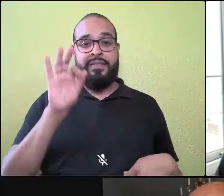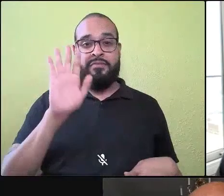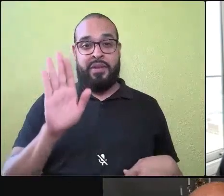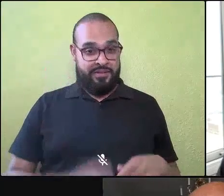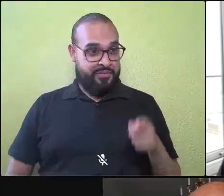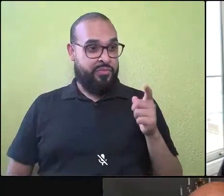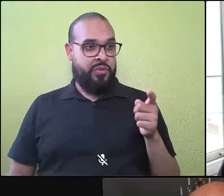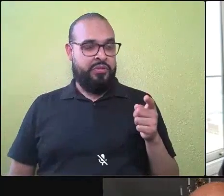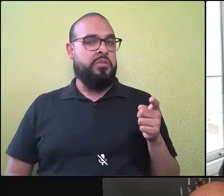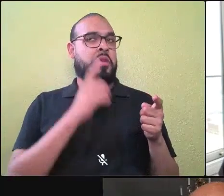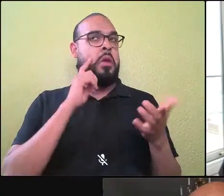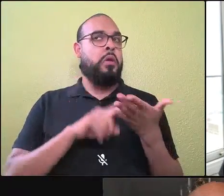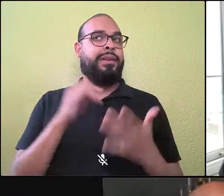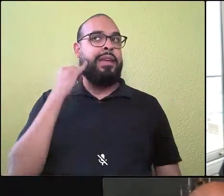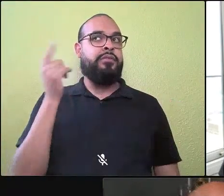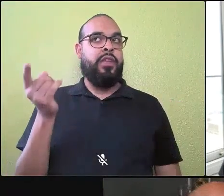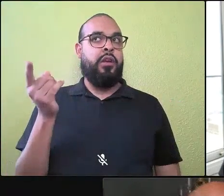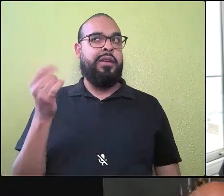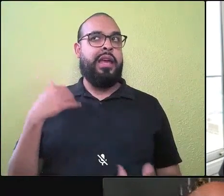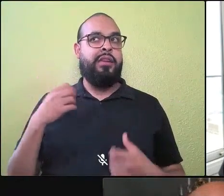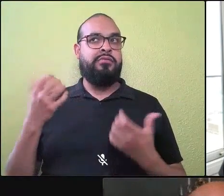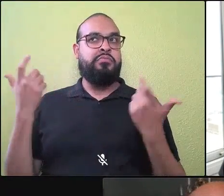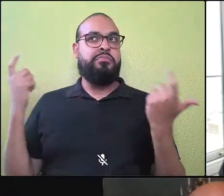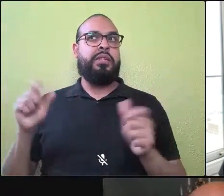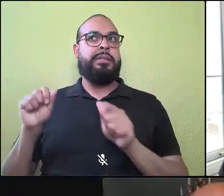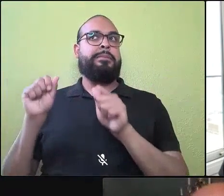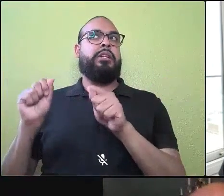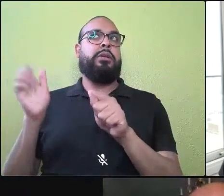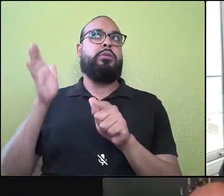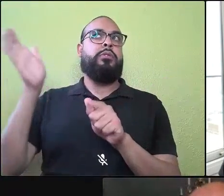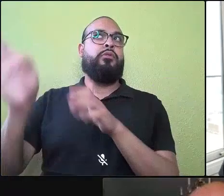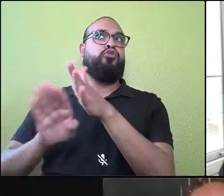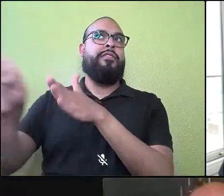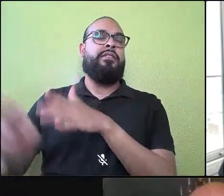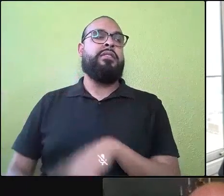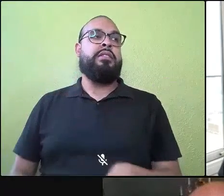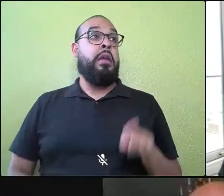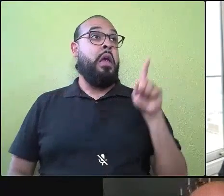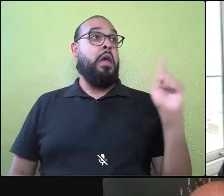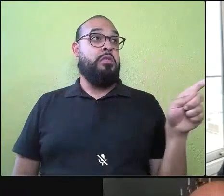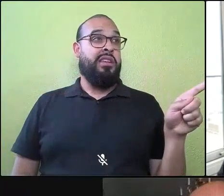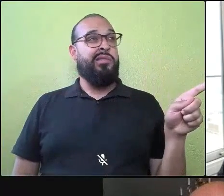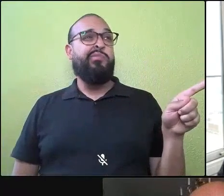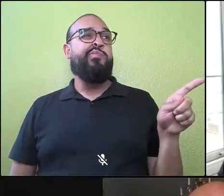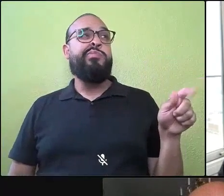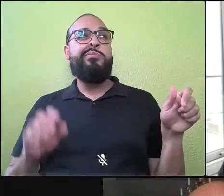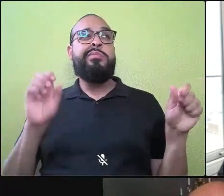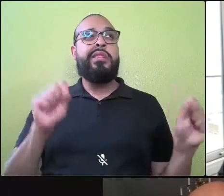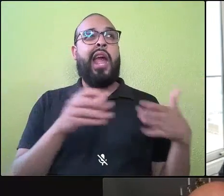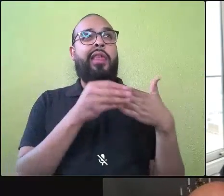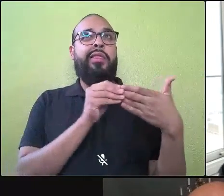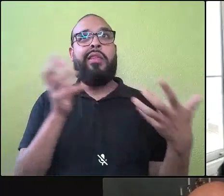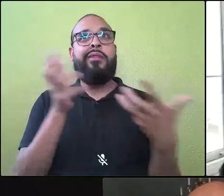has great potential, it has a need, and seeing something over here that has, a give, and matching those things up. And so for me, it started out